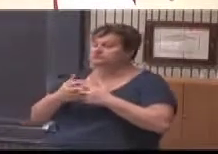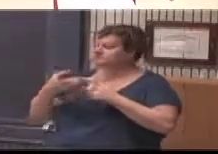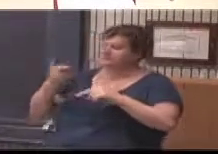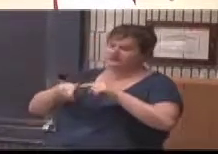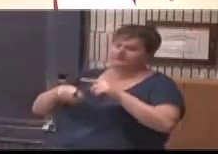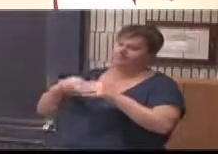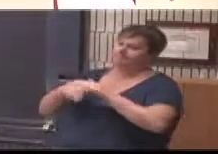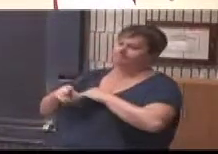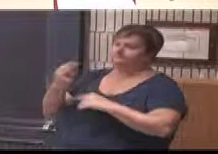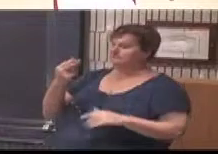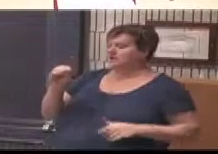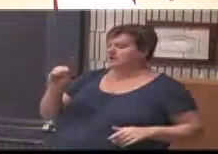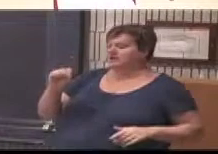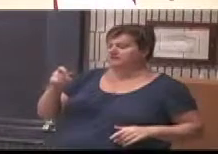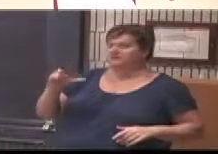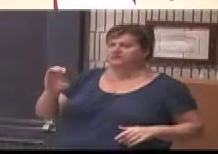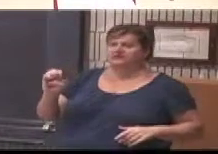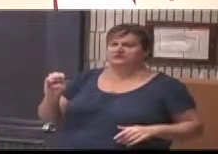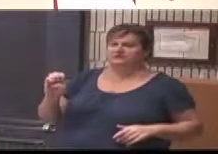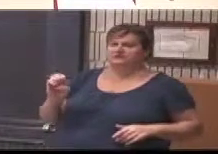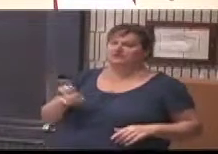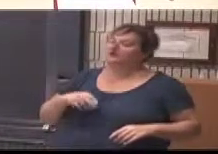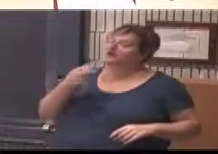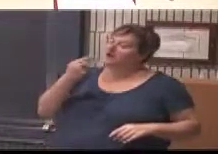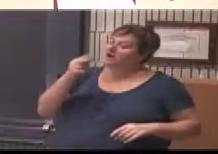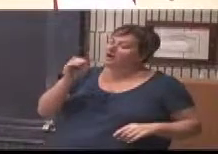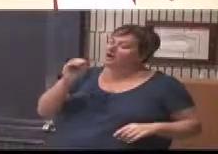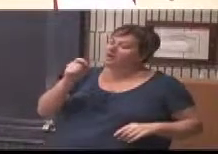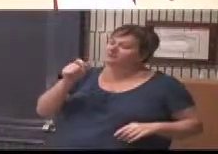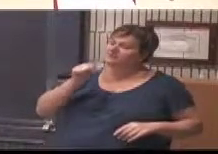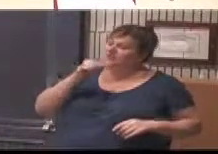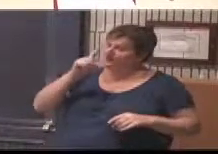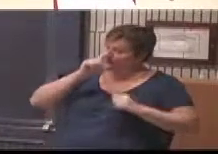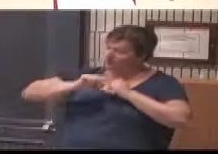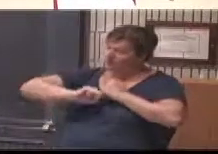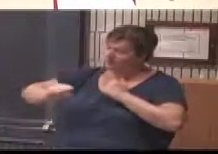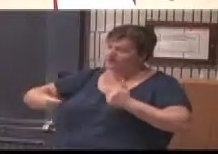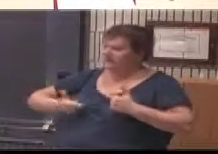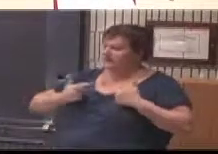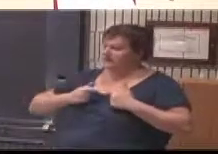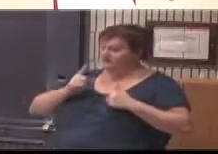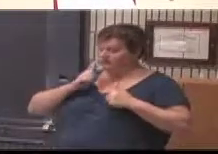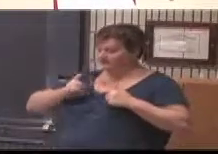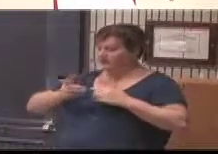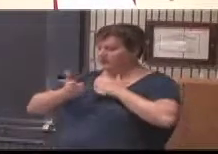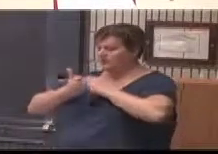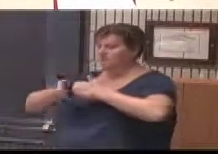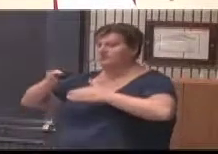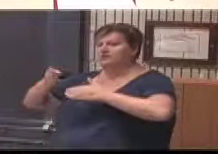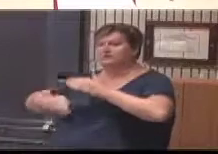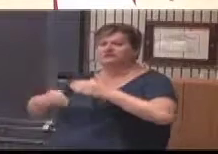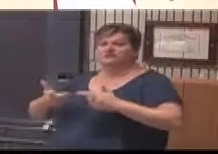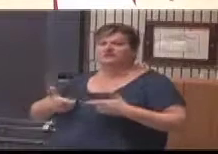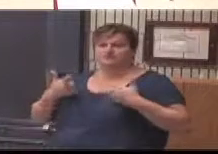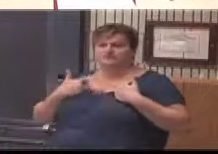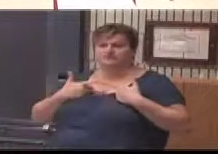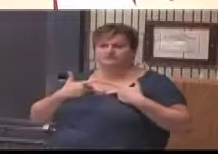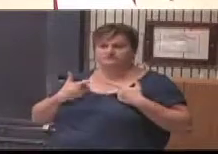Right. Right, so because hospice doesn't seek to prolong life, but it doesn't seek to end life. So it's a palliative